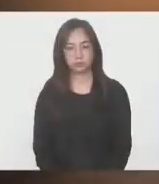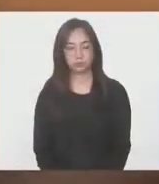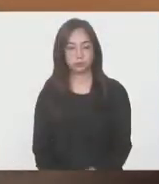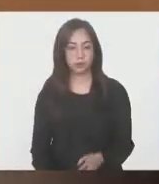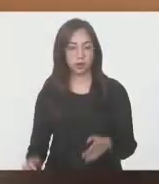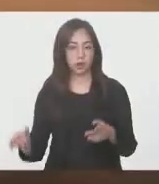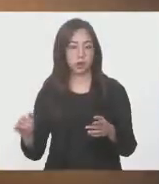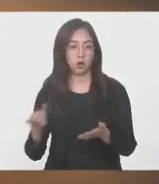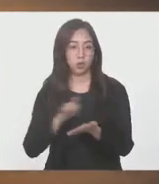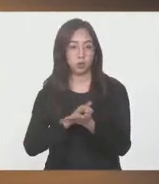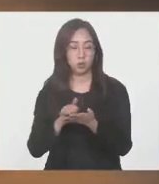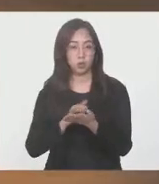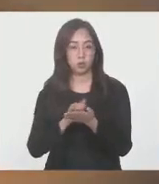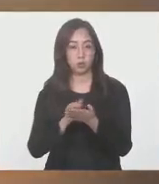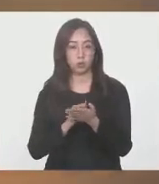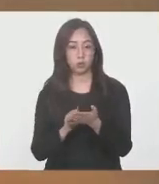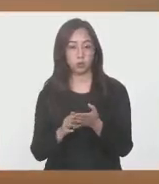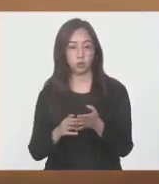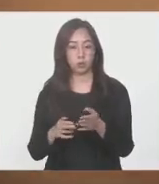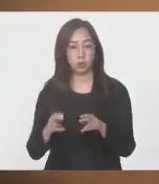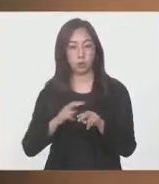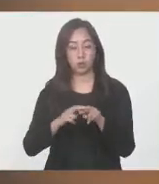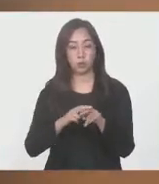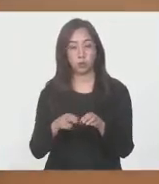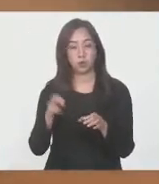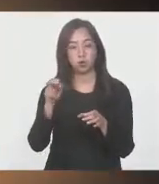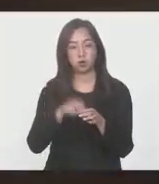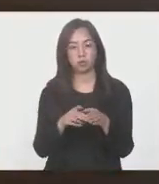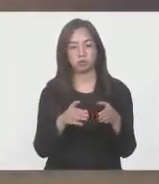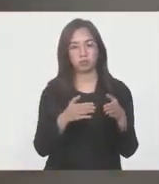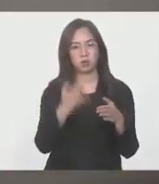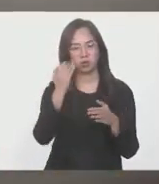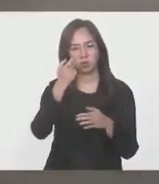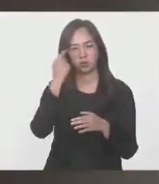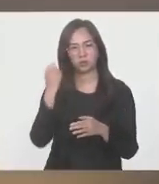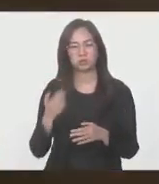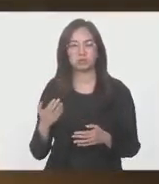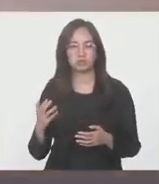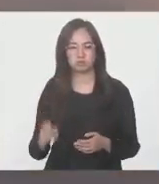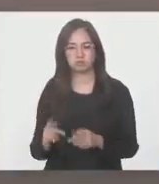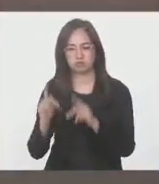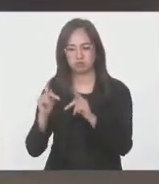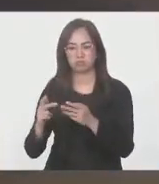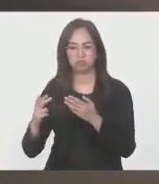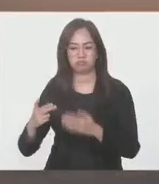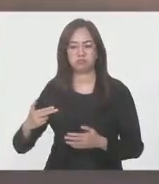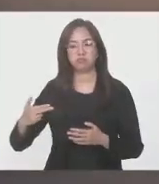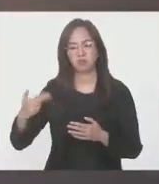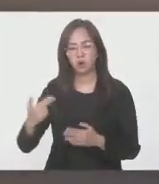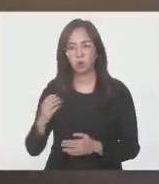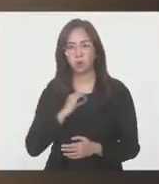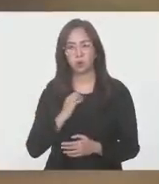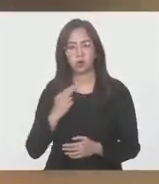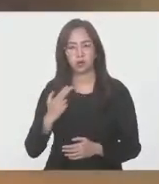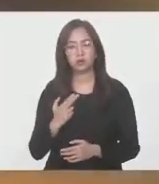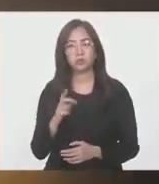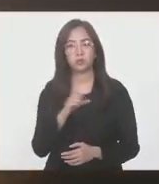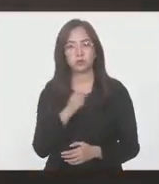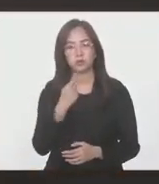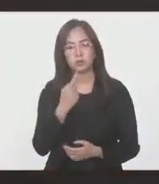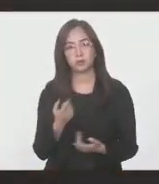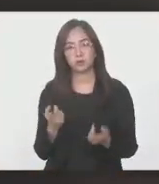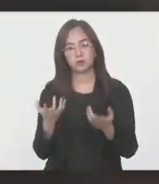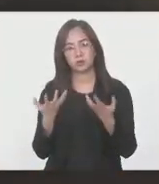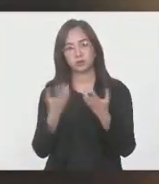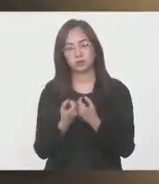Fires in a New York City subway train pile up in a corner after a man got shot by his own gun. Police officers say the incident occurred after